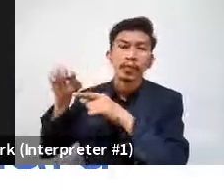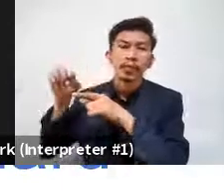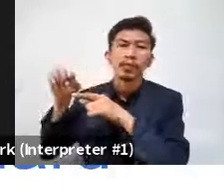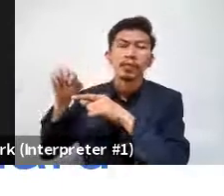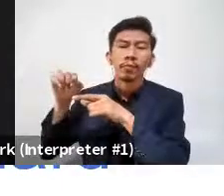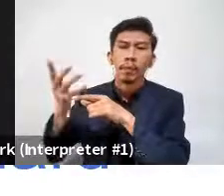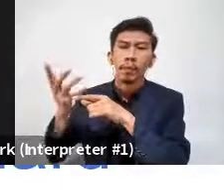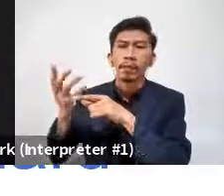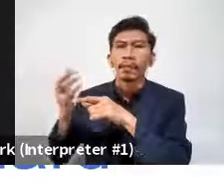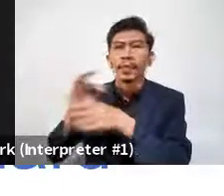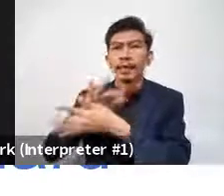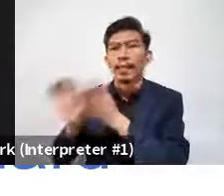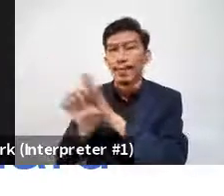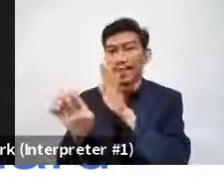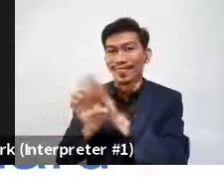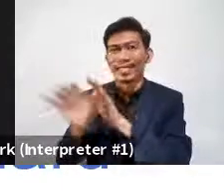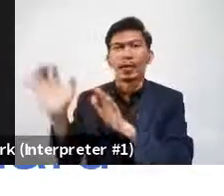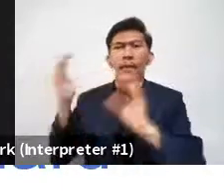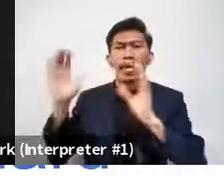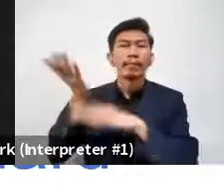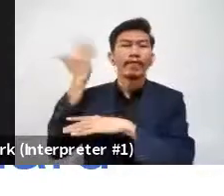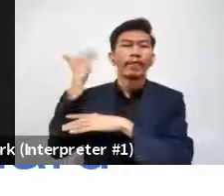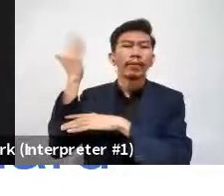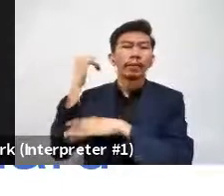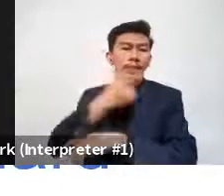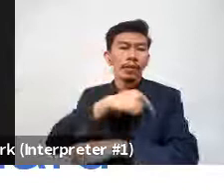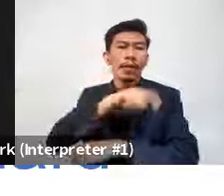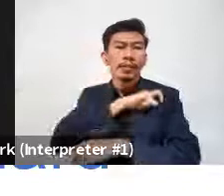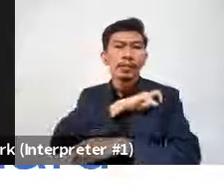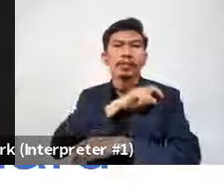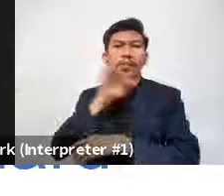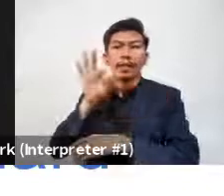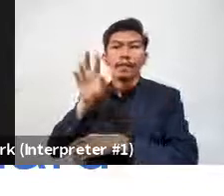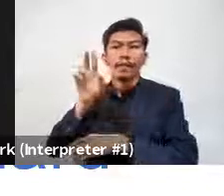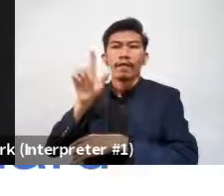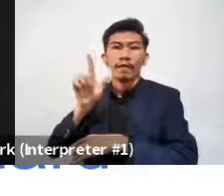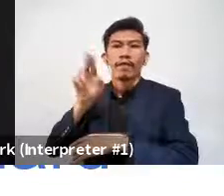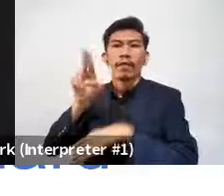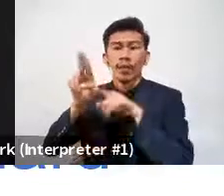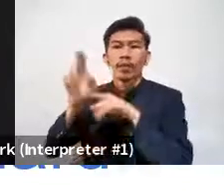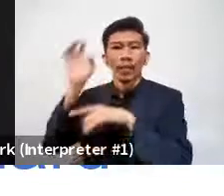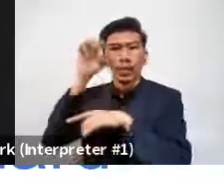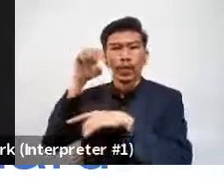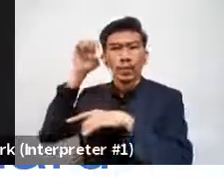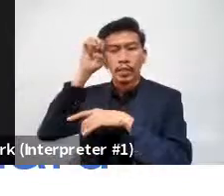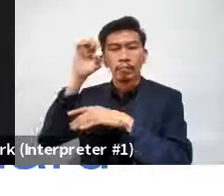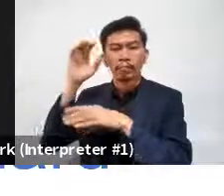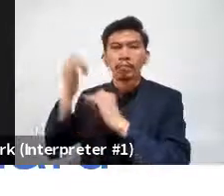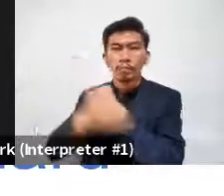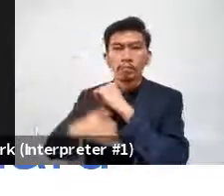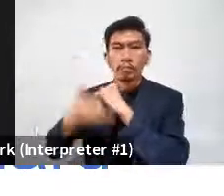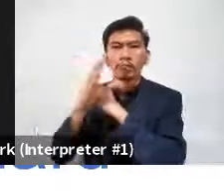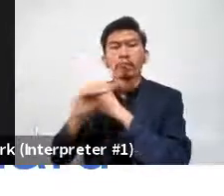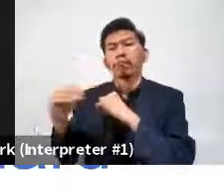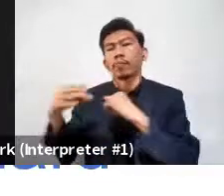pandemics, right? For example, in Spanish flu, in European countries, and in Russia, for example, they started